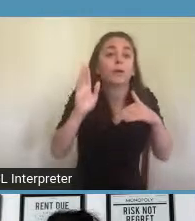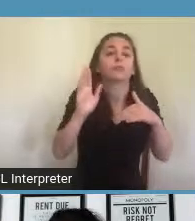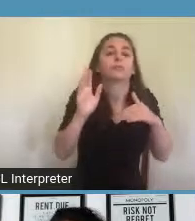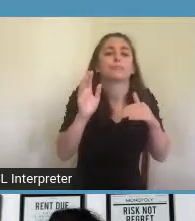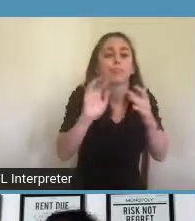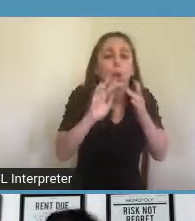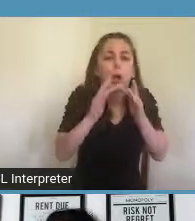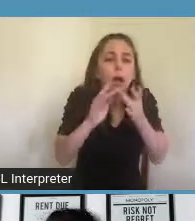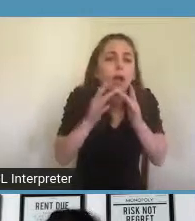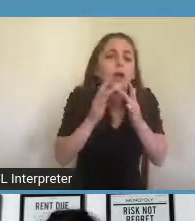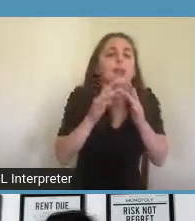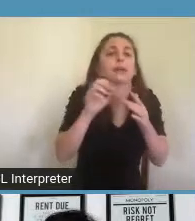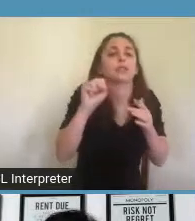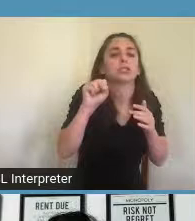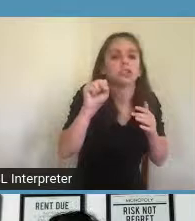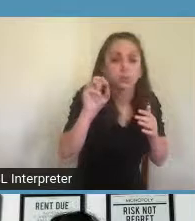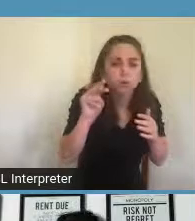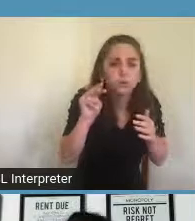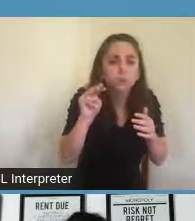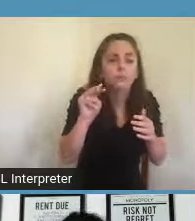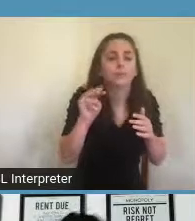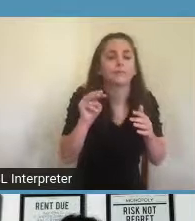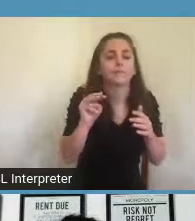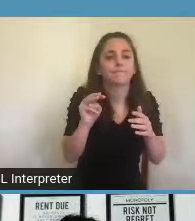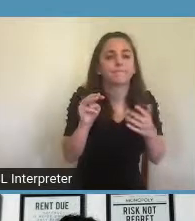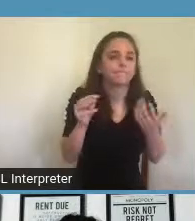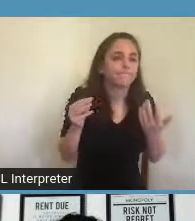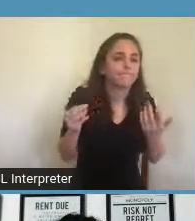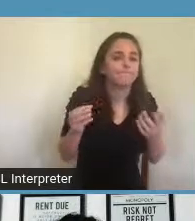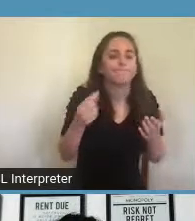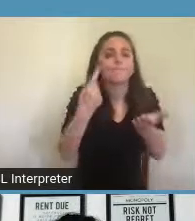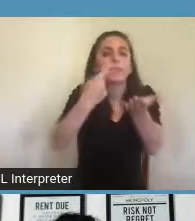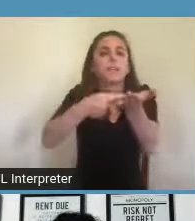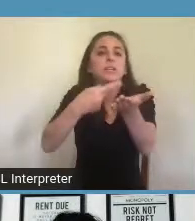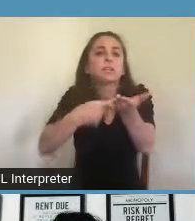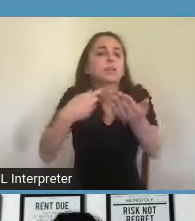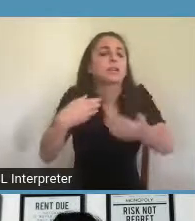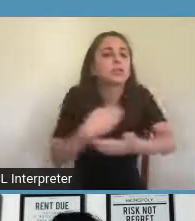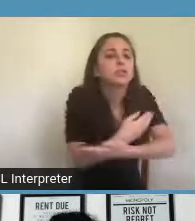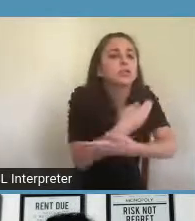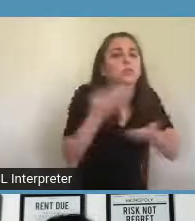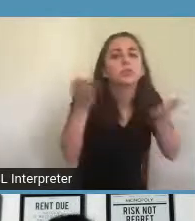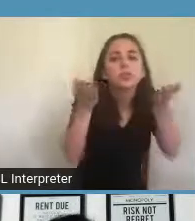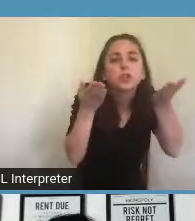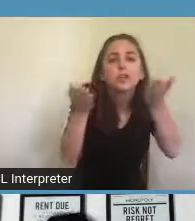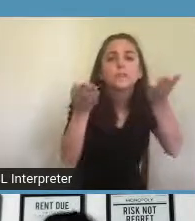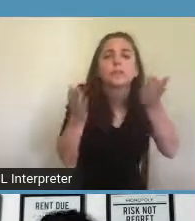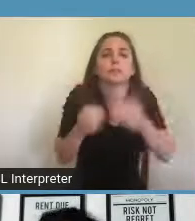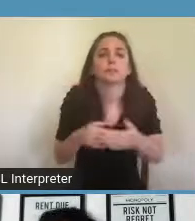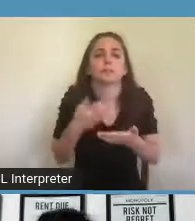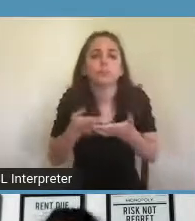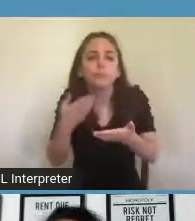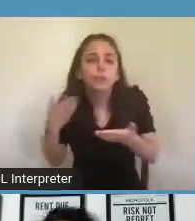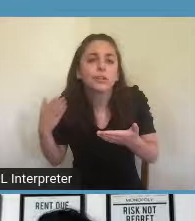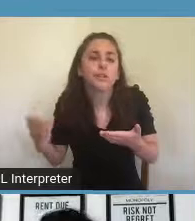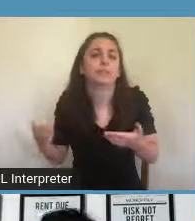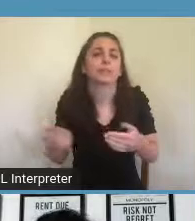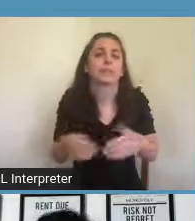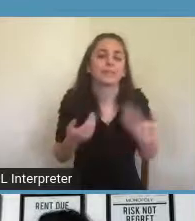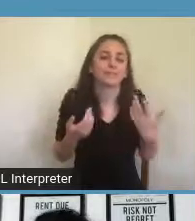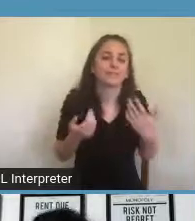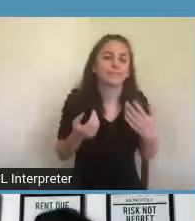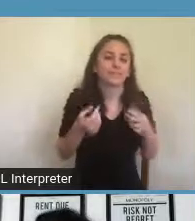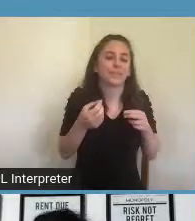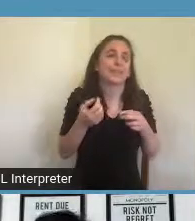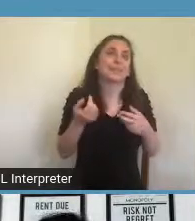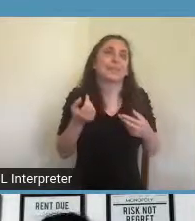and on social media to learn about new products and new services and offerings. And we've all got short attention spans. This is not even